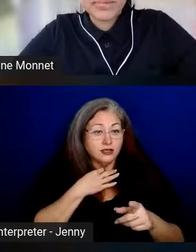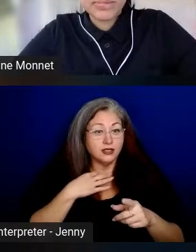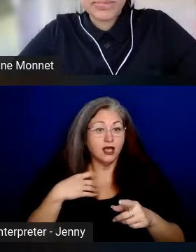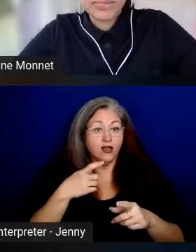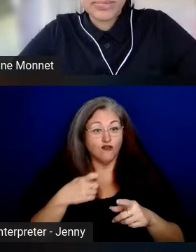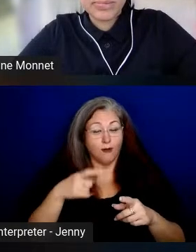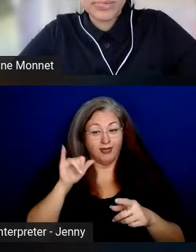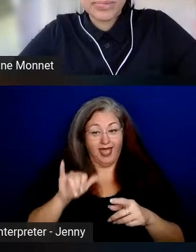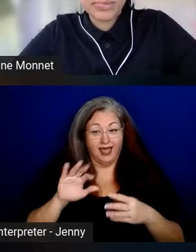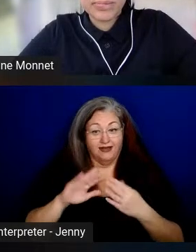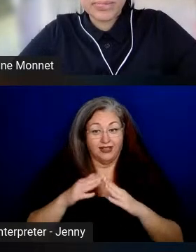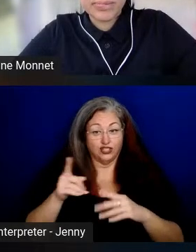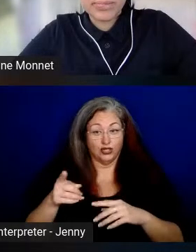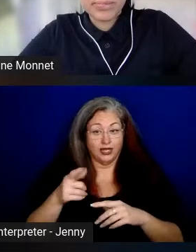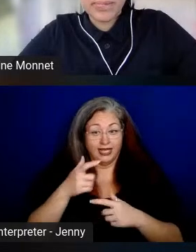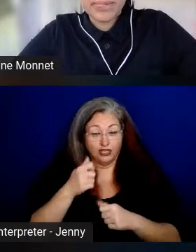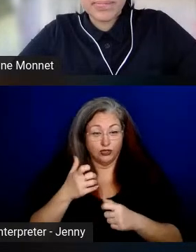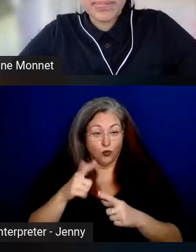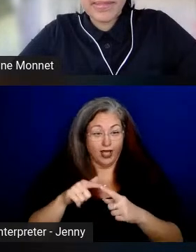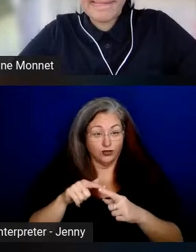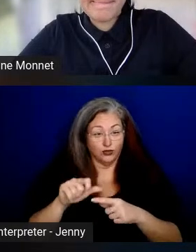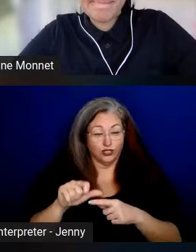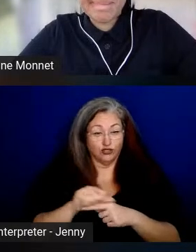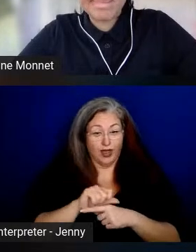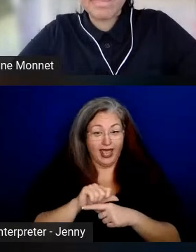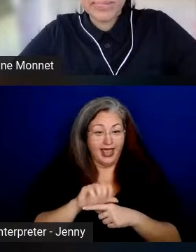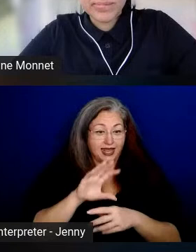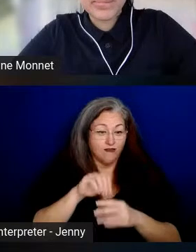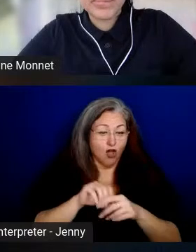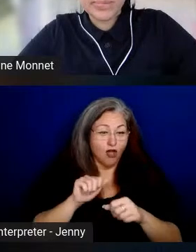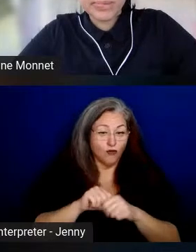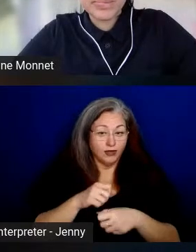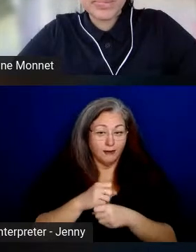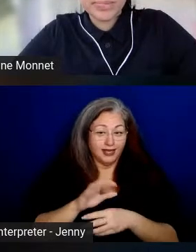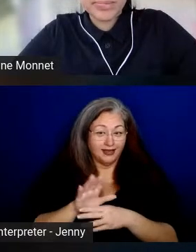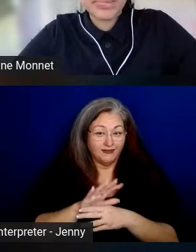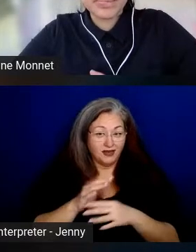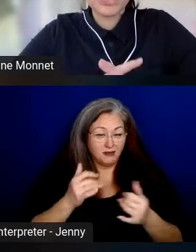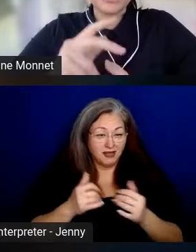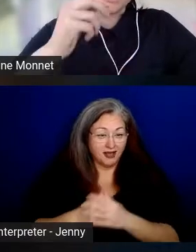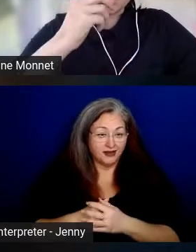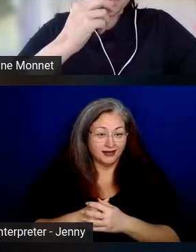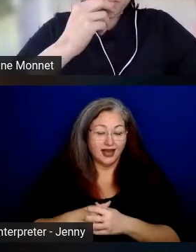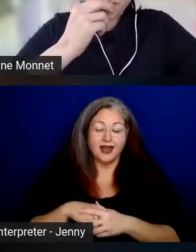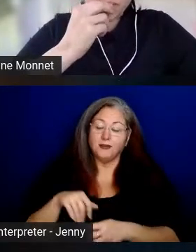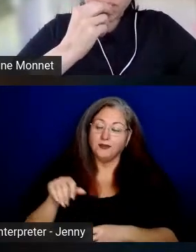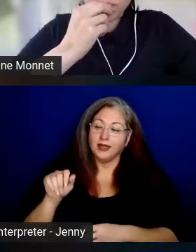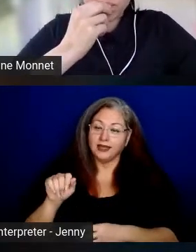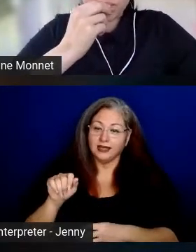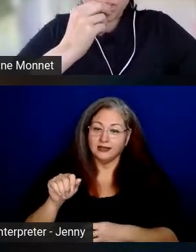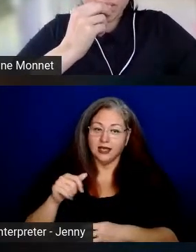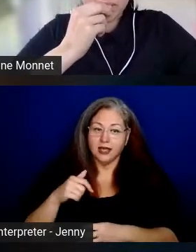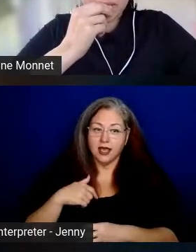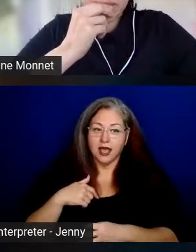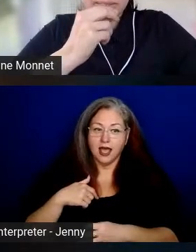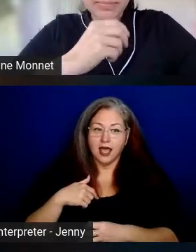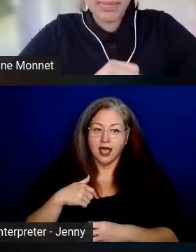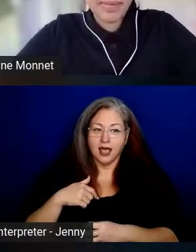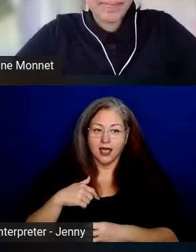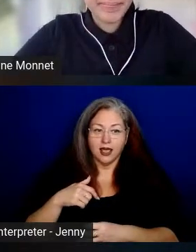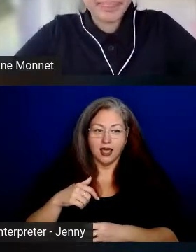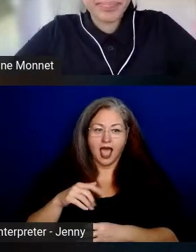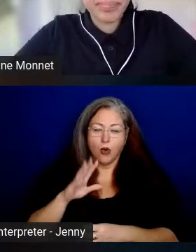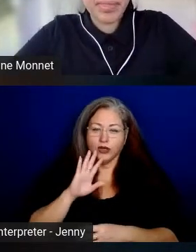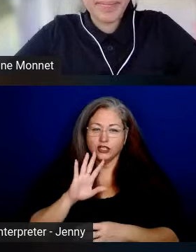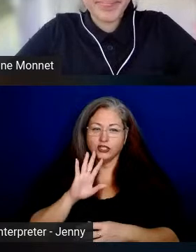village is interested in training in film or interested in filmmaking. Yeah, I'm going to answer in